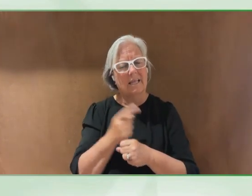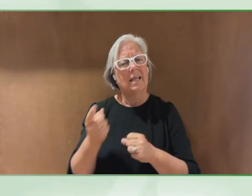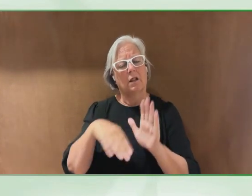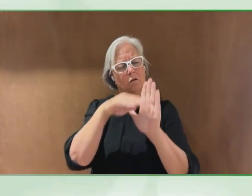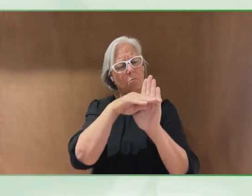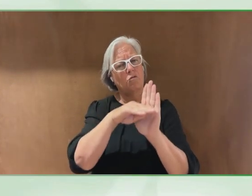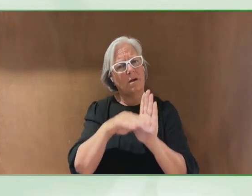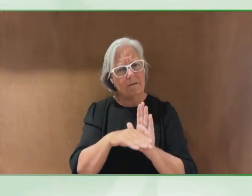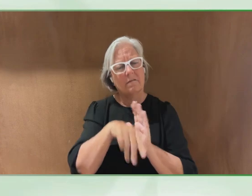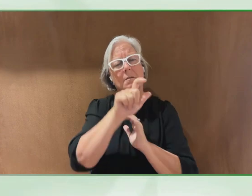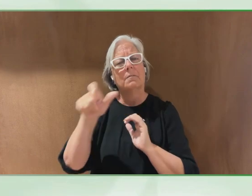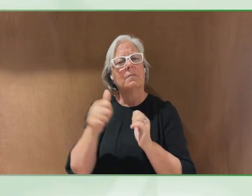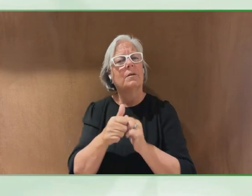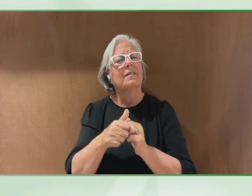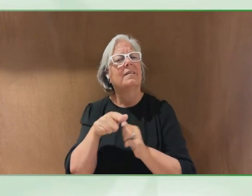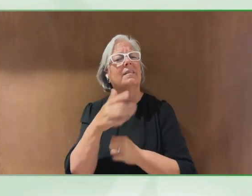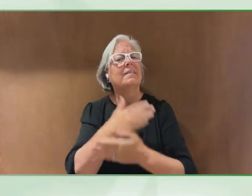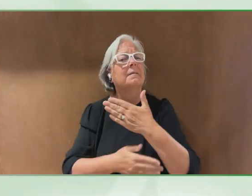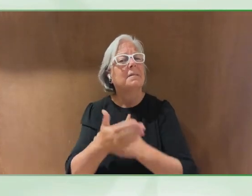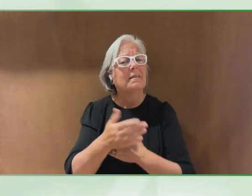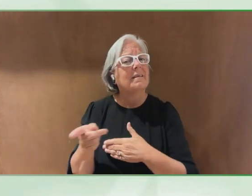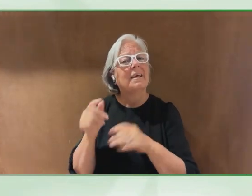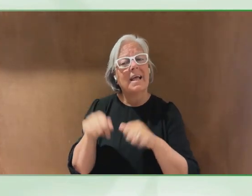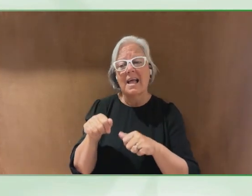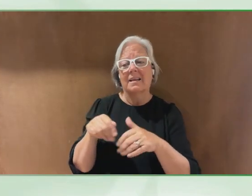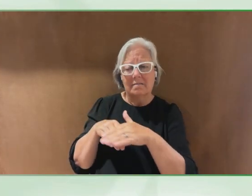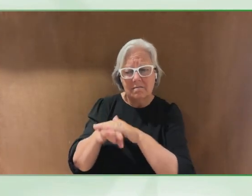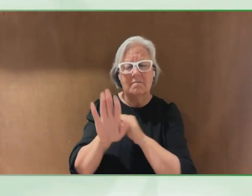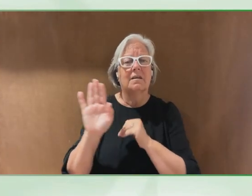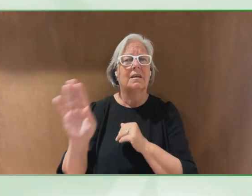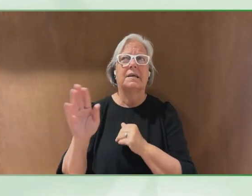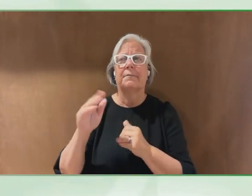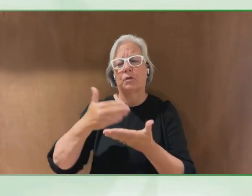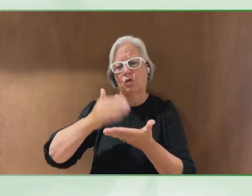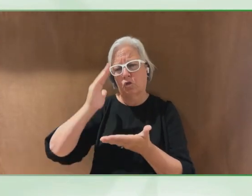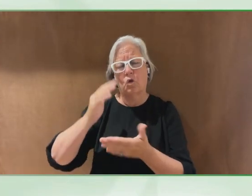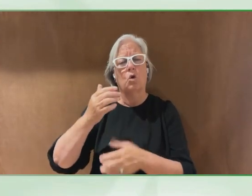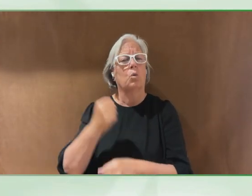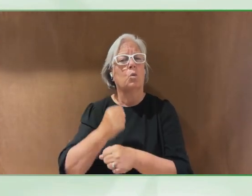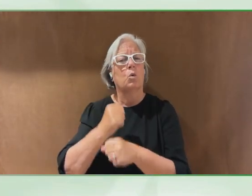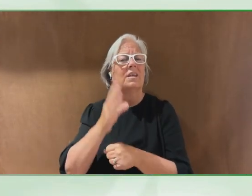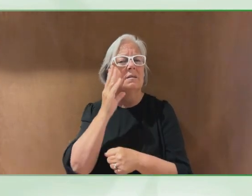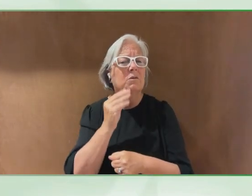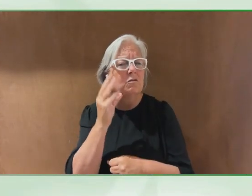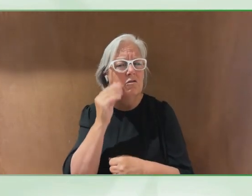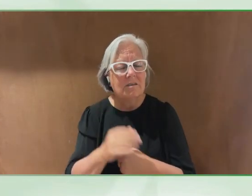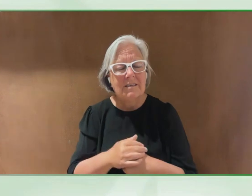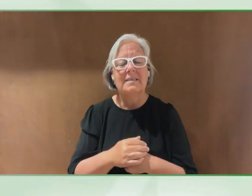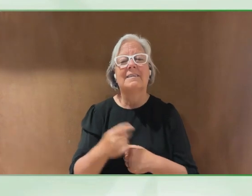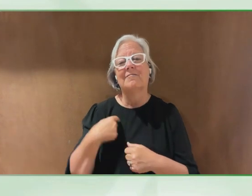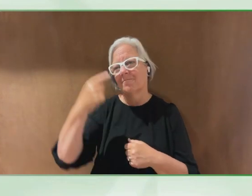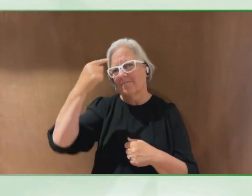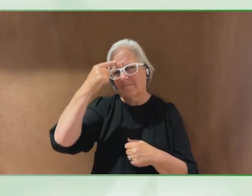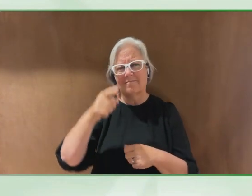to enter as a student work experience. I was looking for a perfect fit for me because I really wanted to